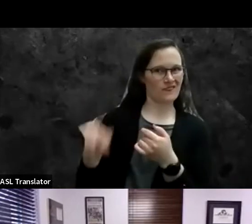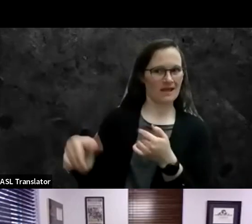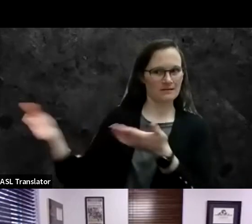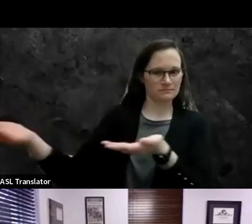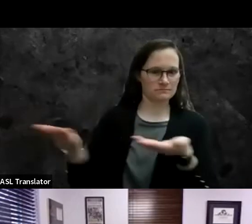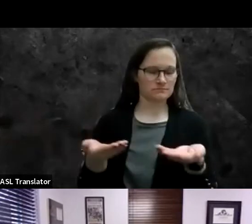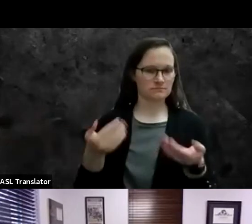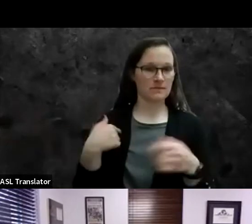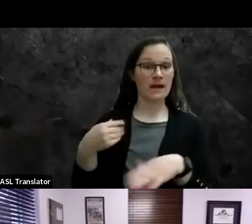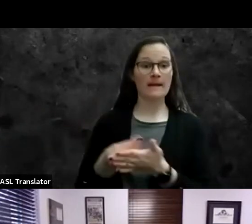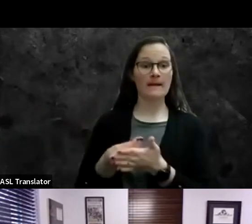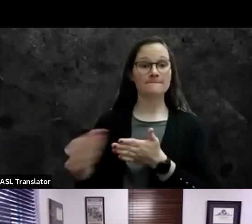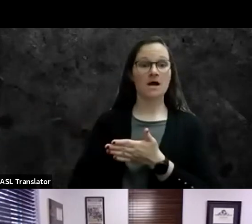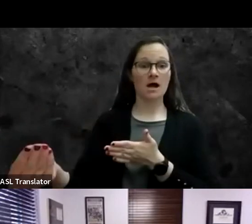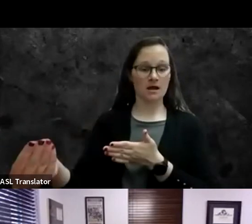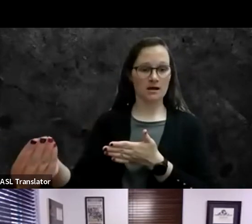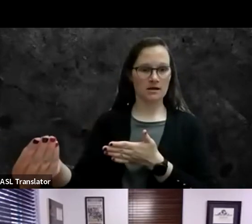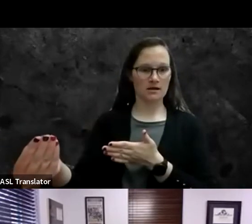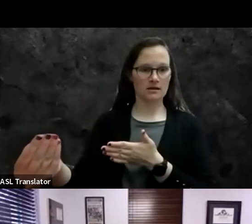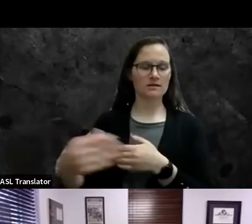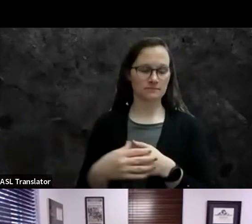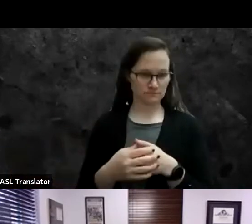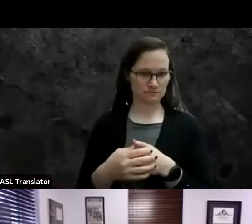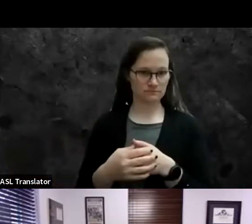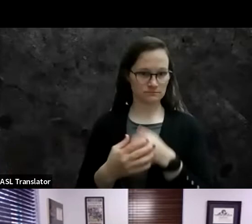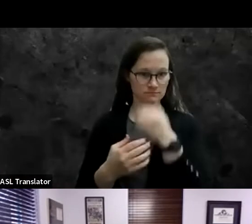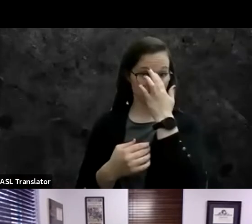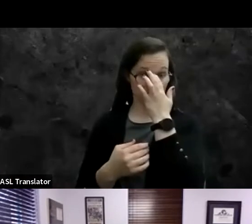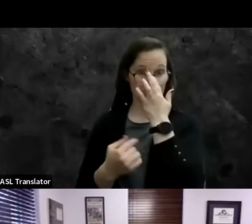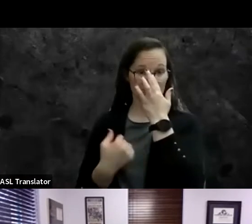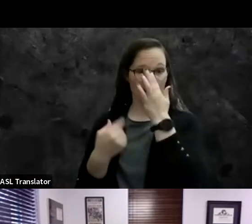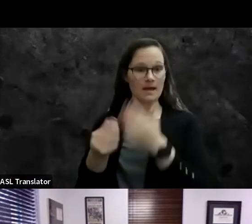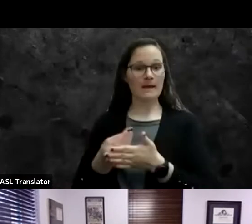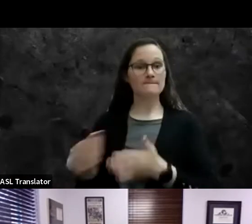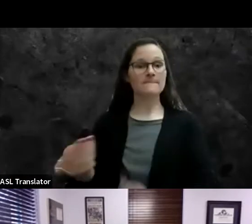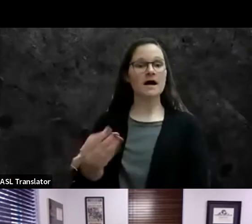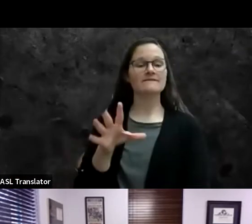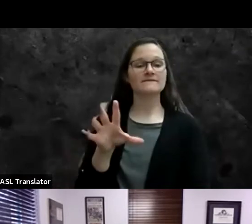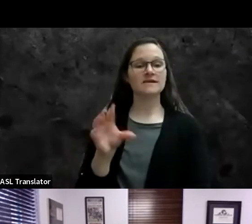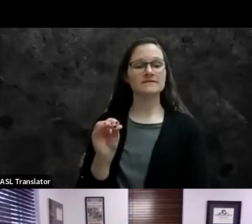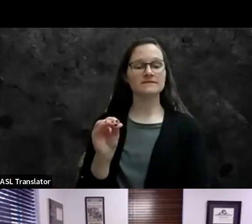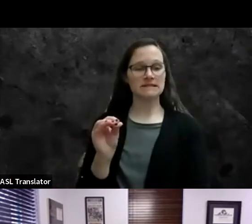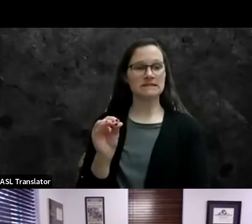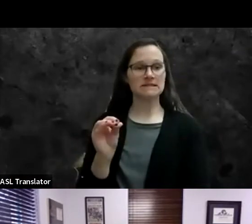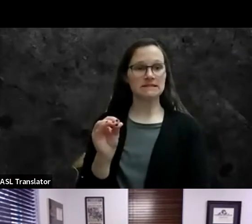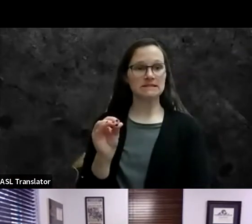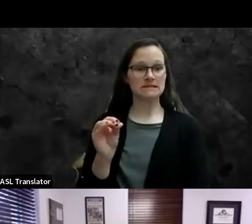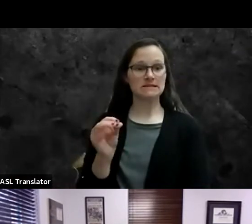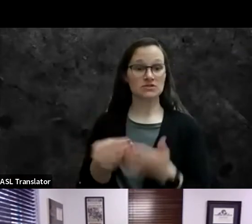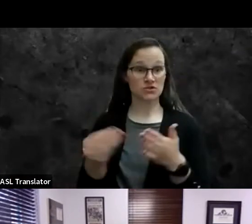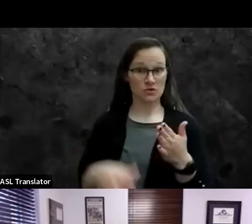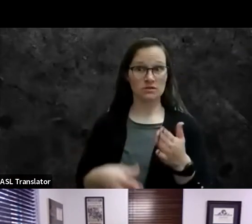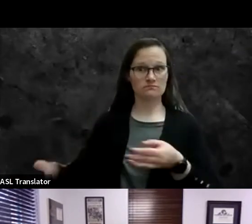out of pocket and bought my entire 50-person class, a couple of these each, so that we could bridge the gap, because I think these